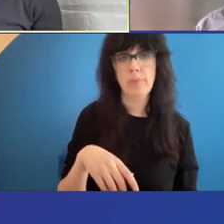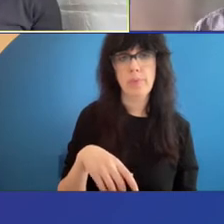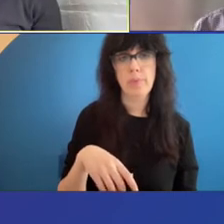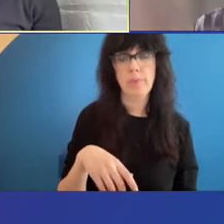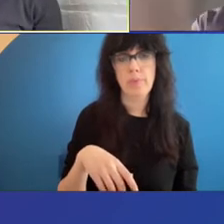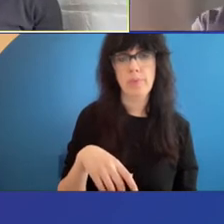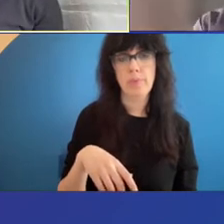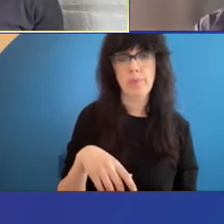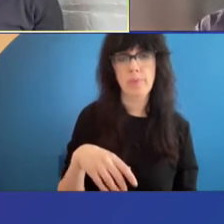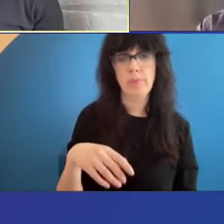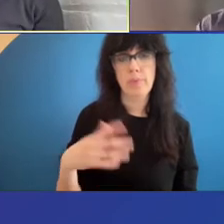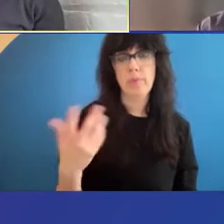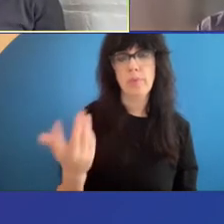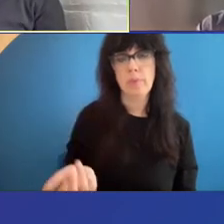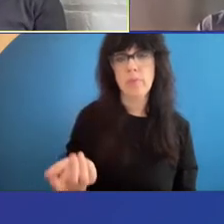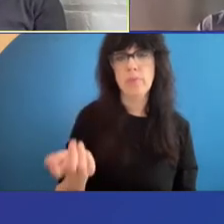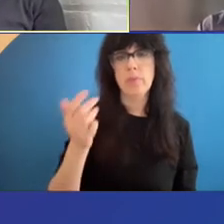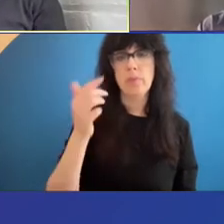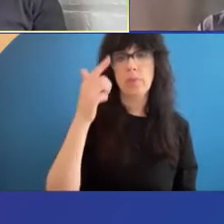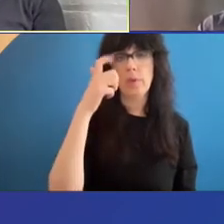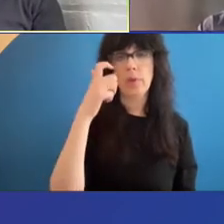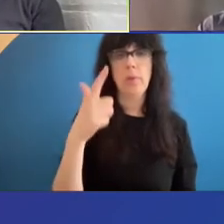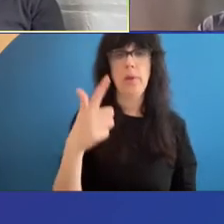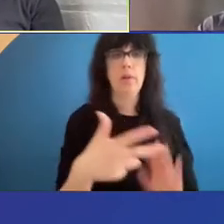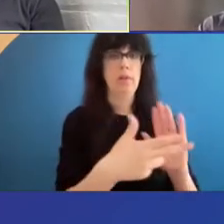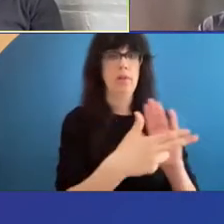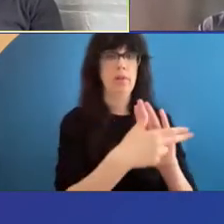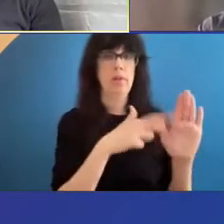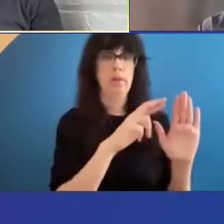diagnosis generates narrative.